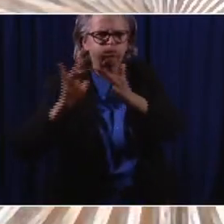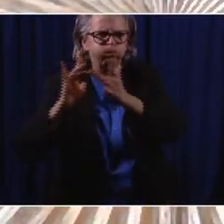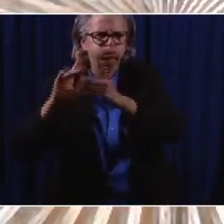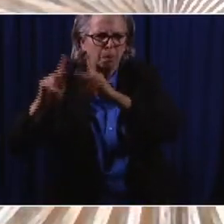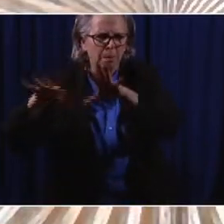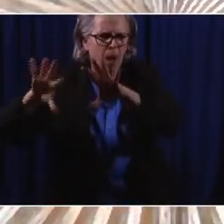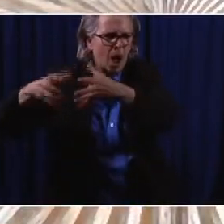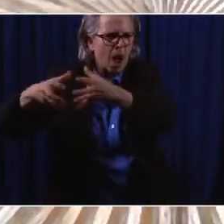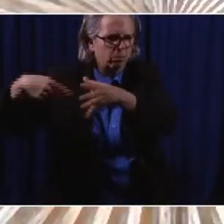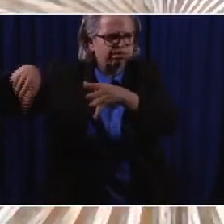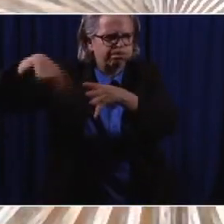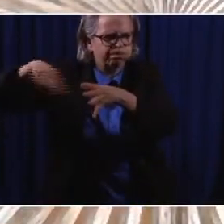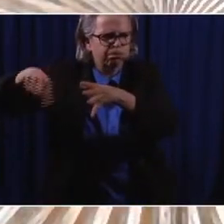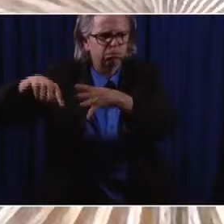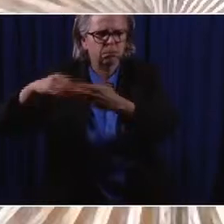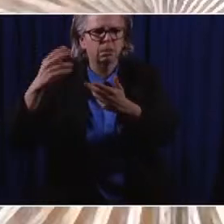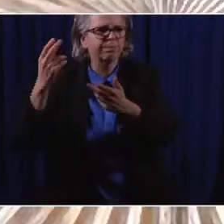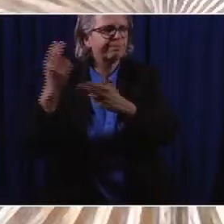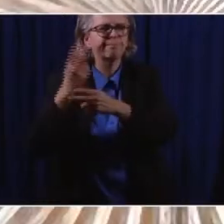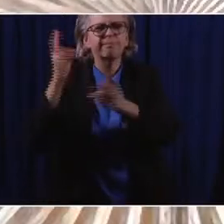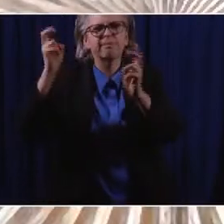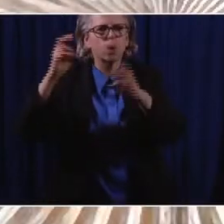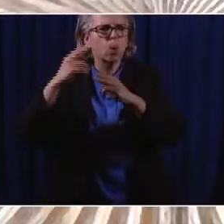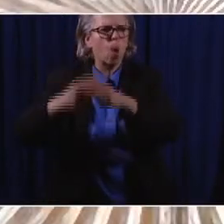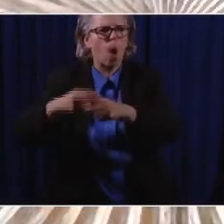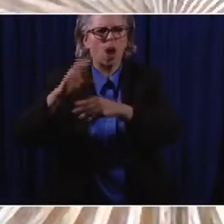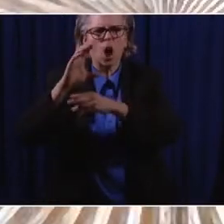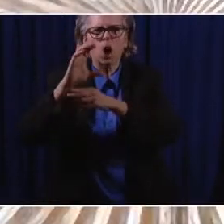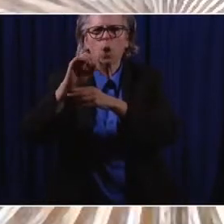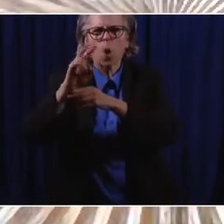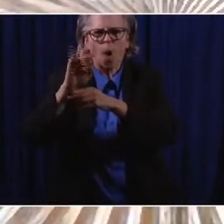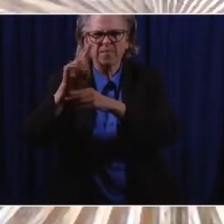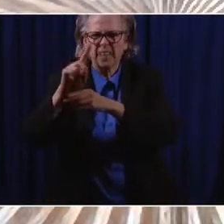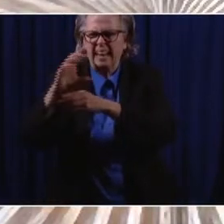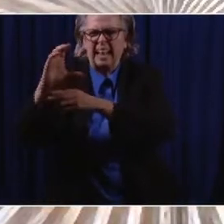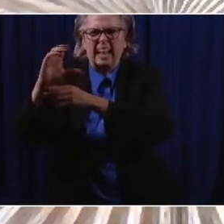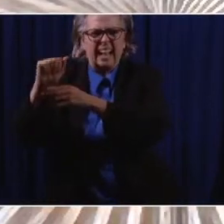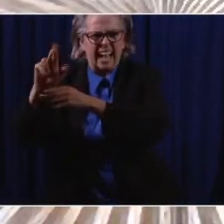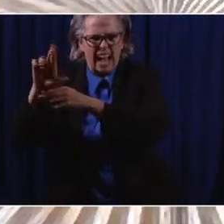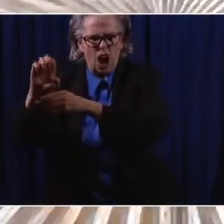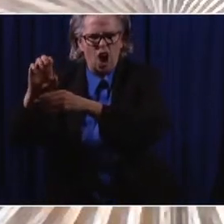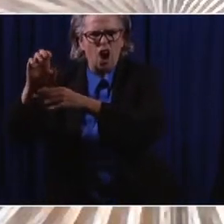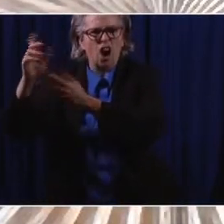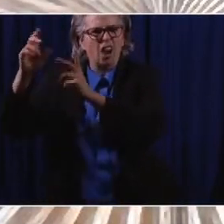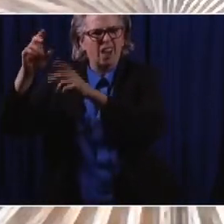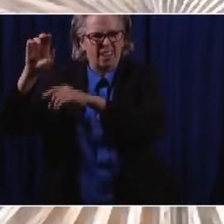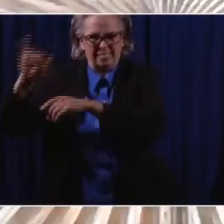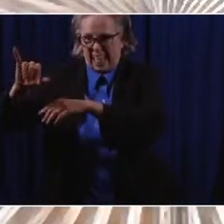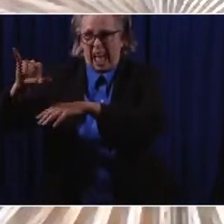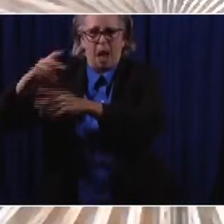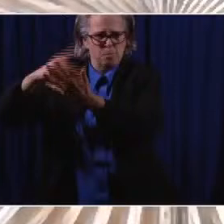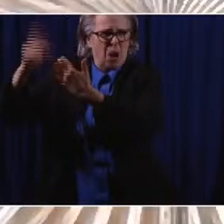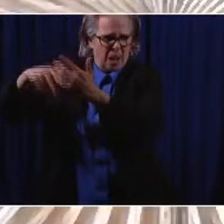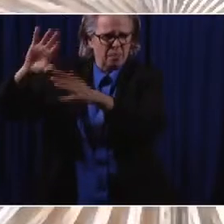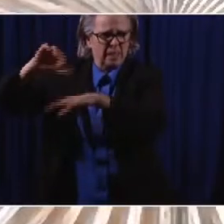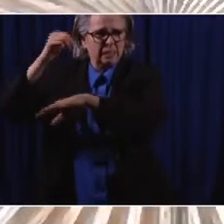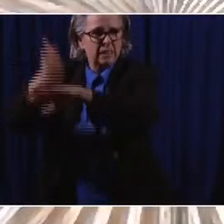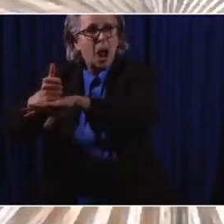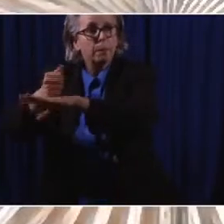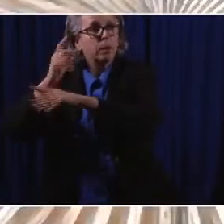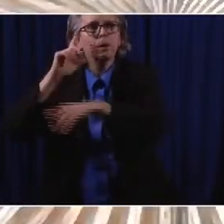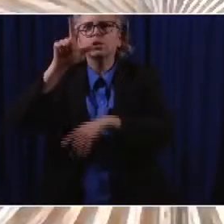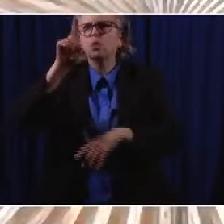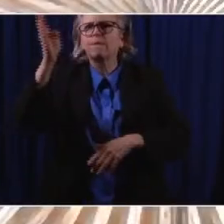line that the Department of Mental Health and Addiction Services has set up. That tool is available 7 days a week, 24